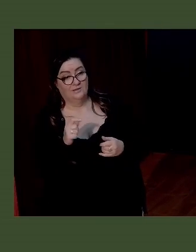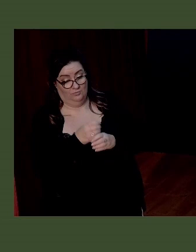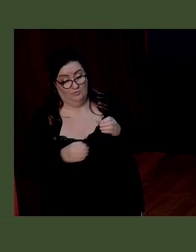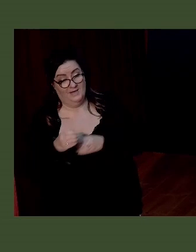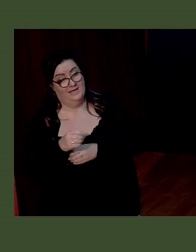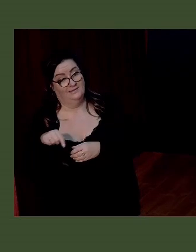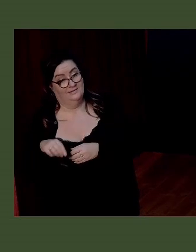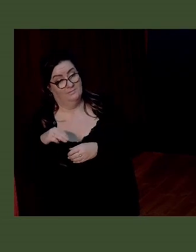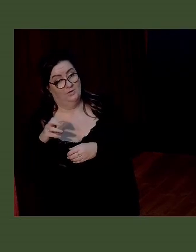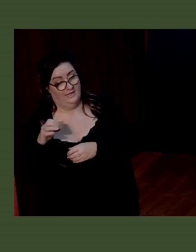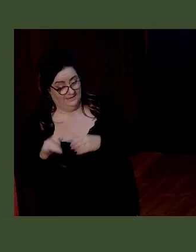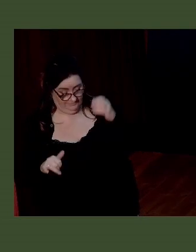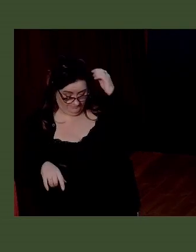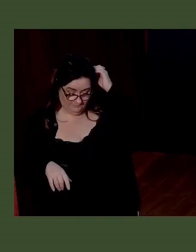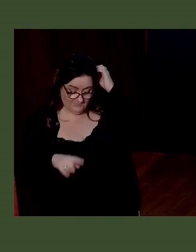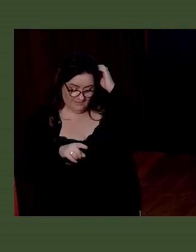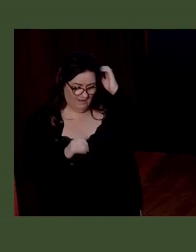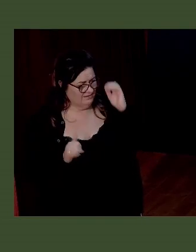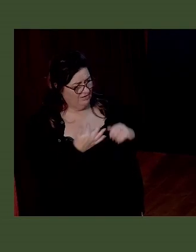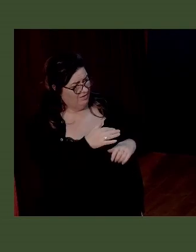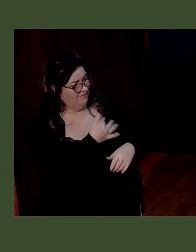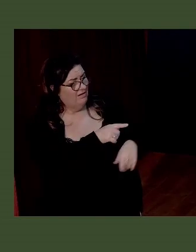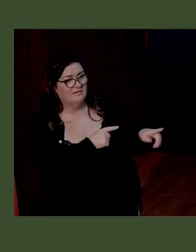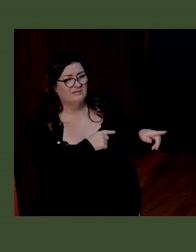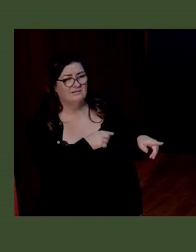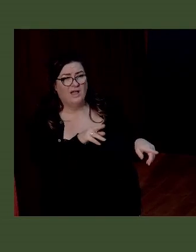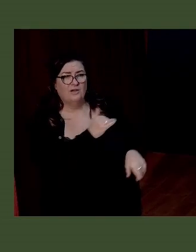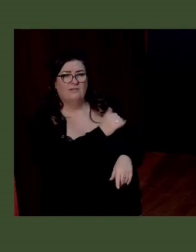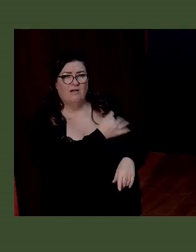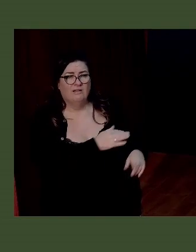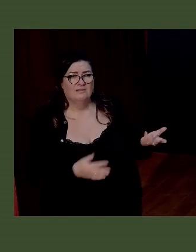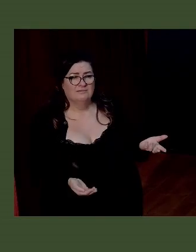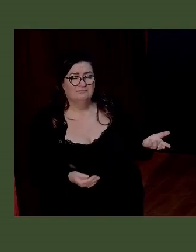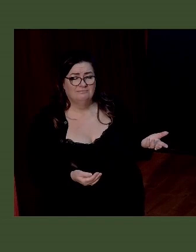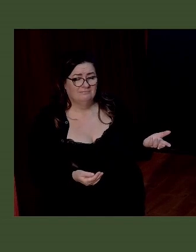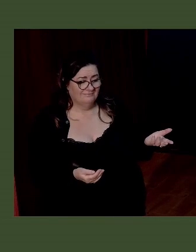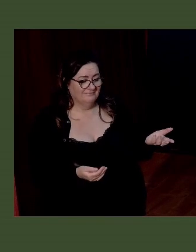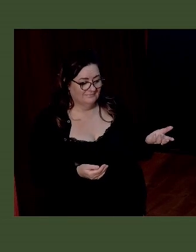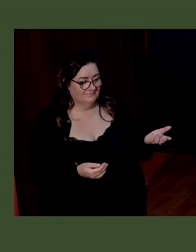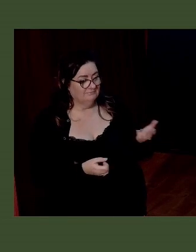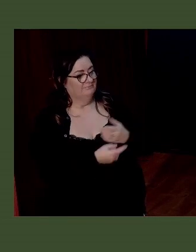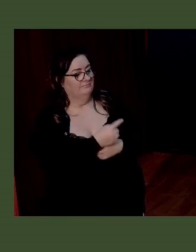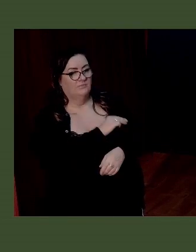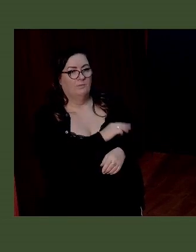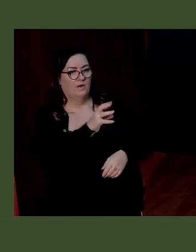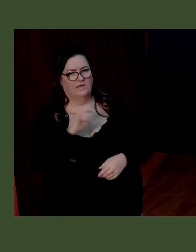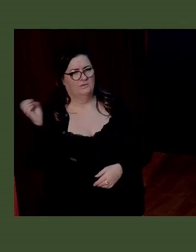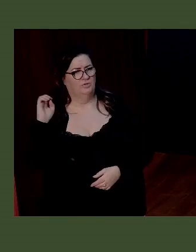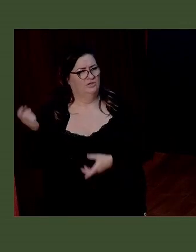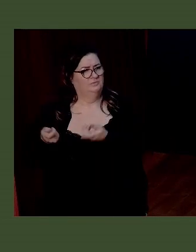him, says, it wasn't your fault, lads. He says, the problem arose because of